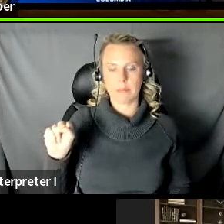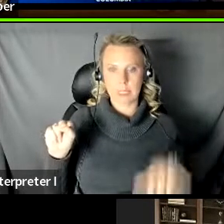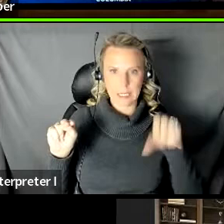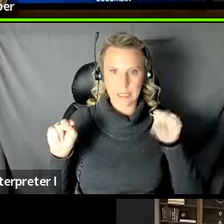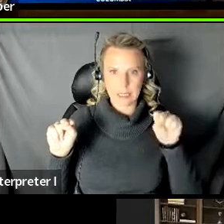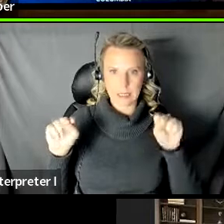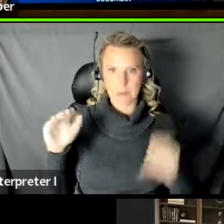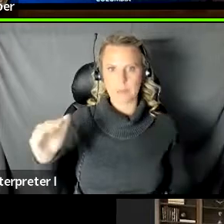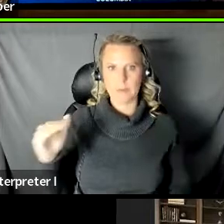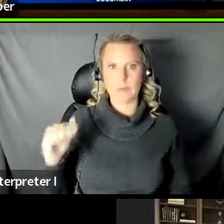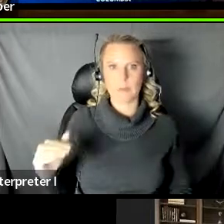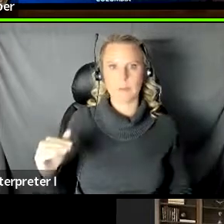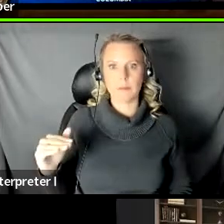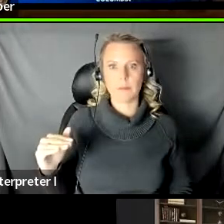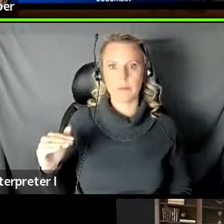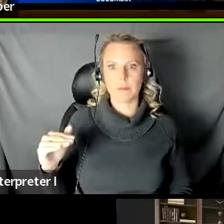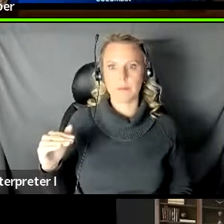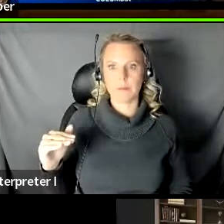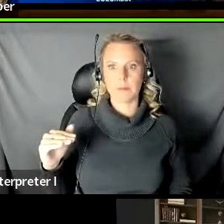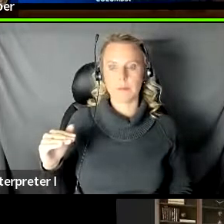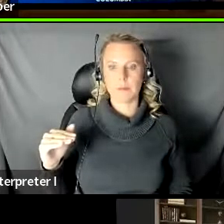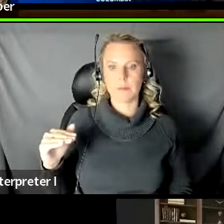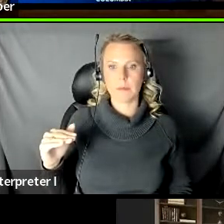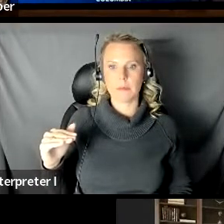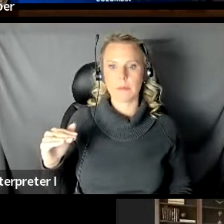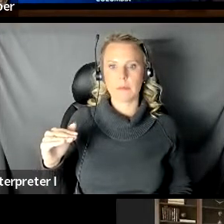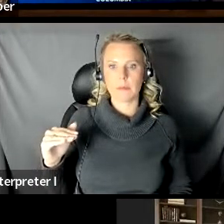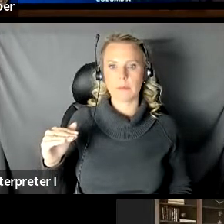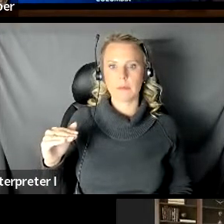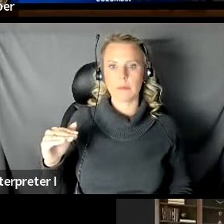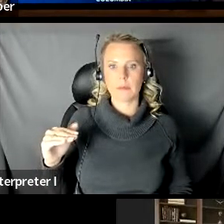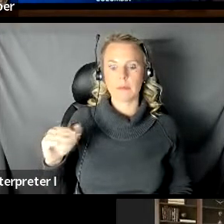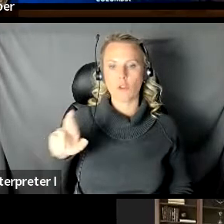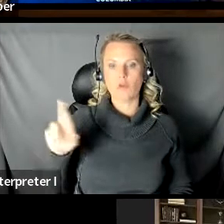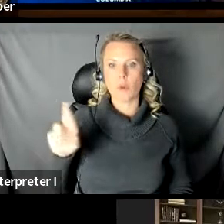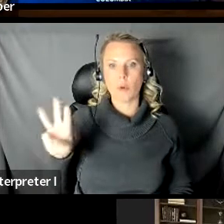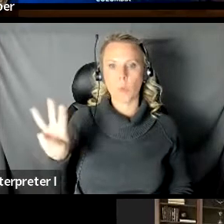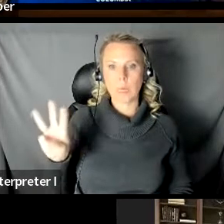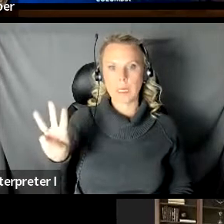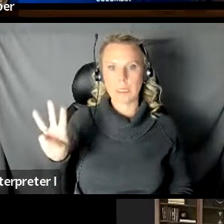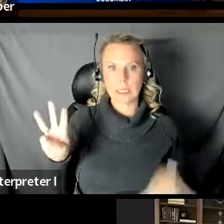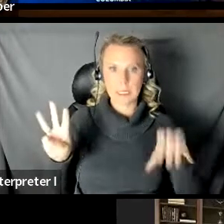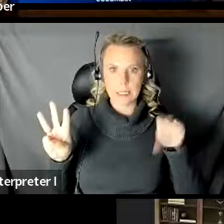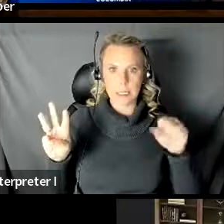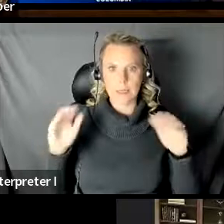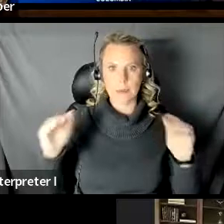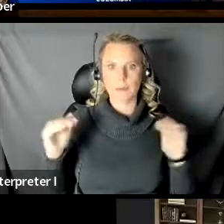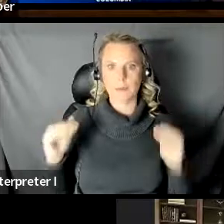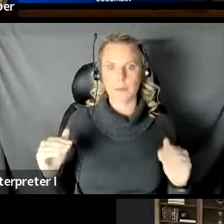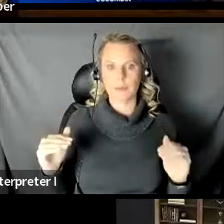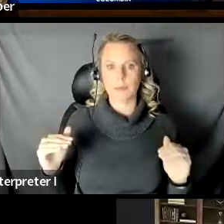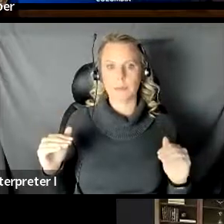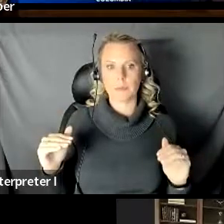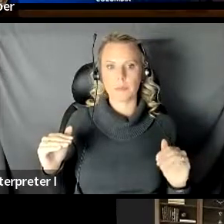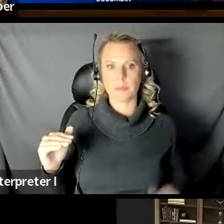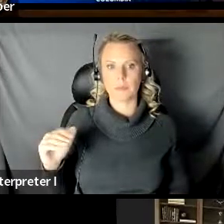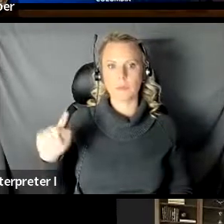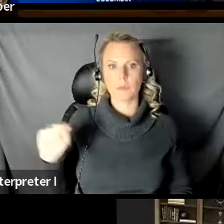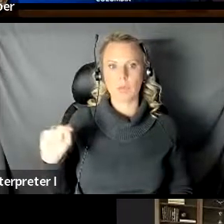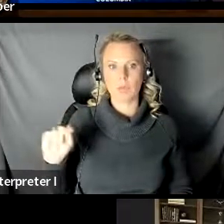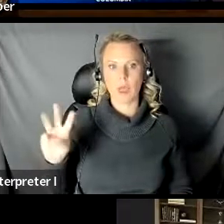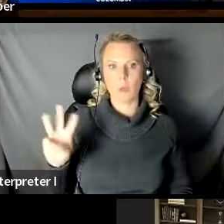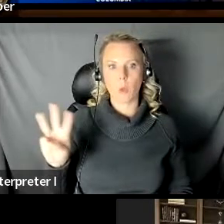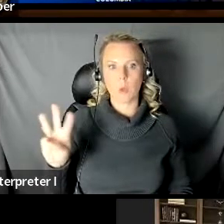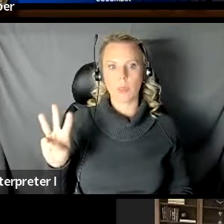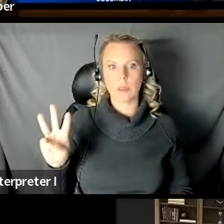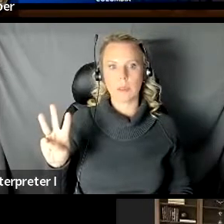Yes. Councilmember Silverman votes yes. Councilmember Robert White. Yes. Councilmember Robert White votes yes. Councilmember Trahan